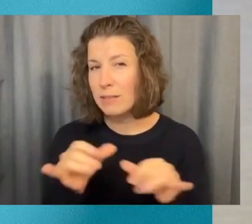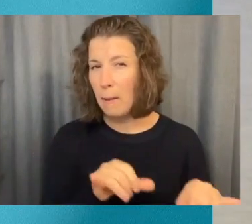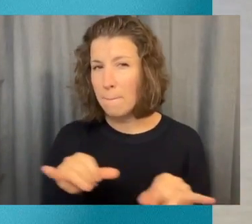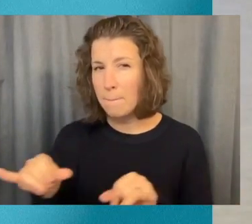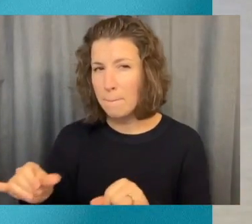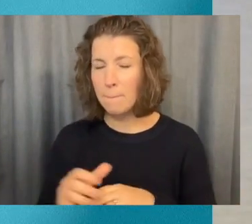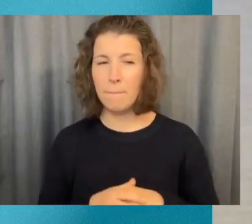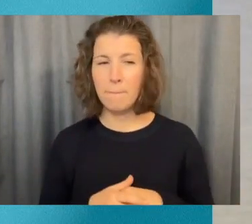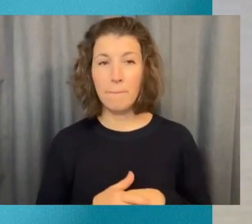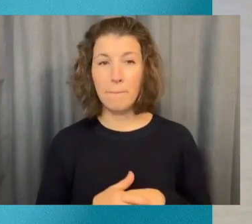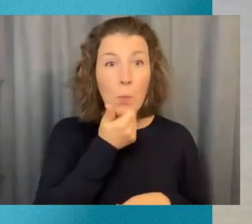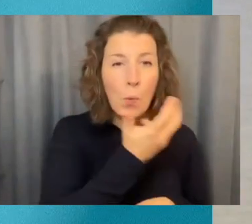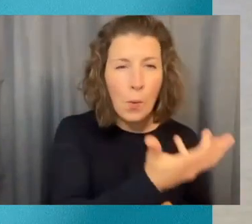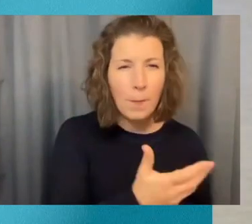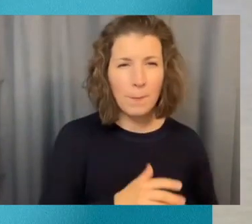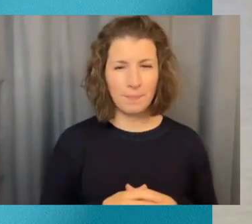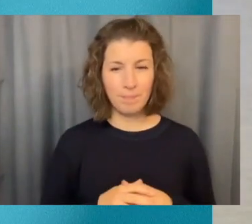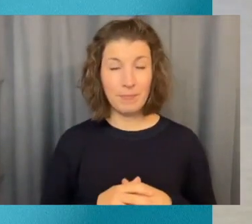speed,